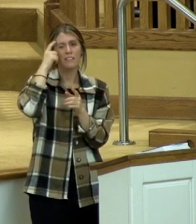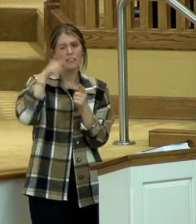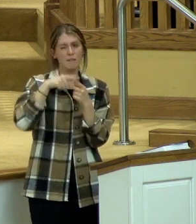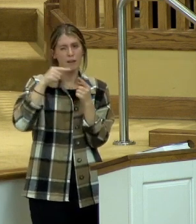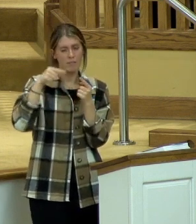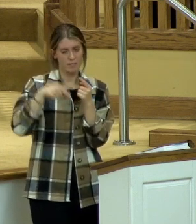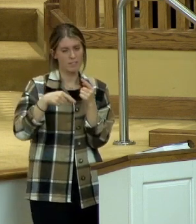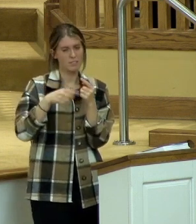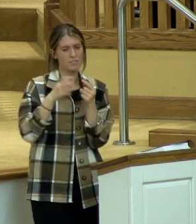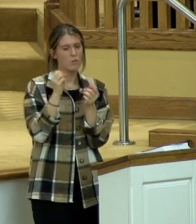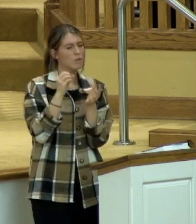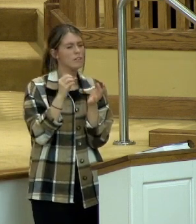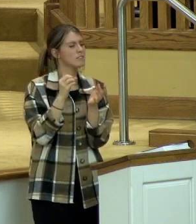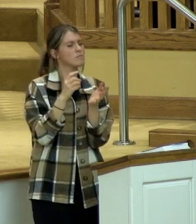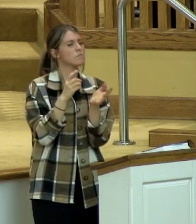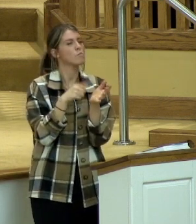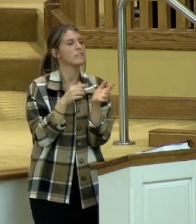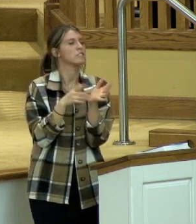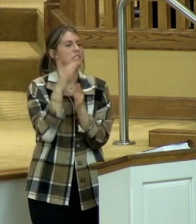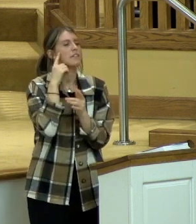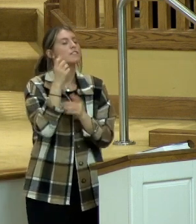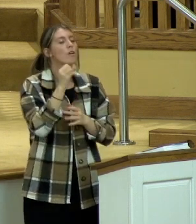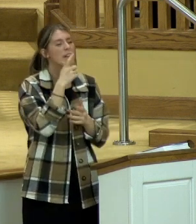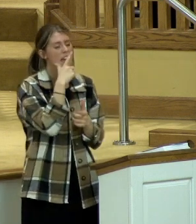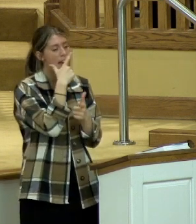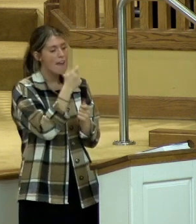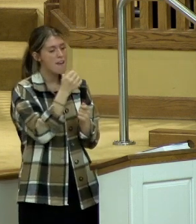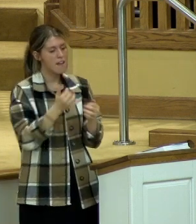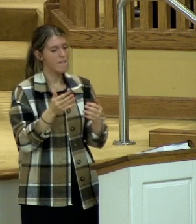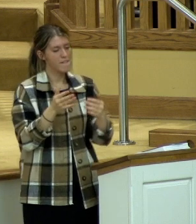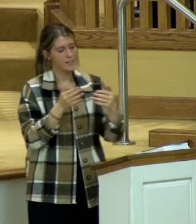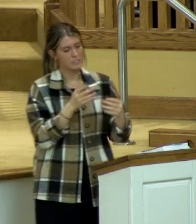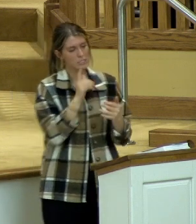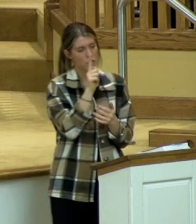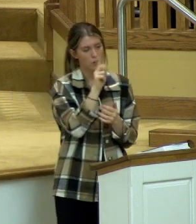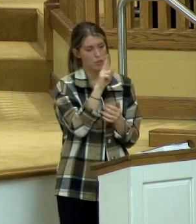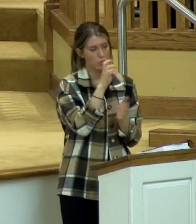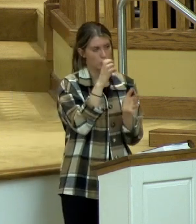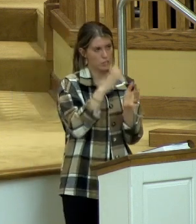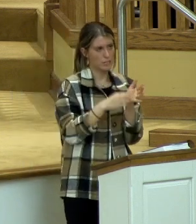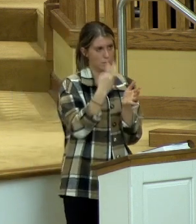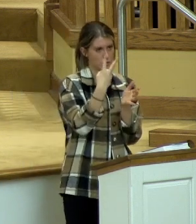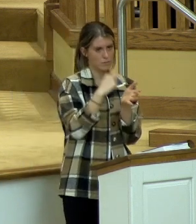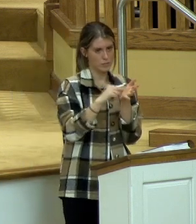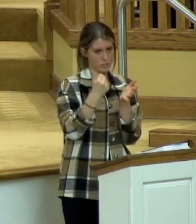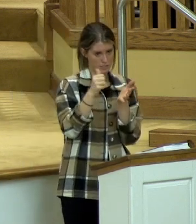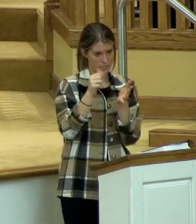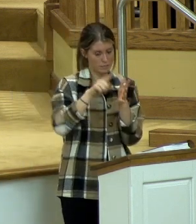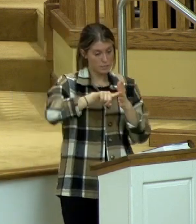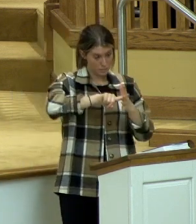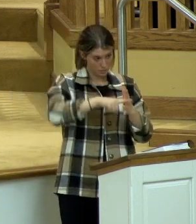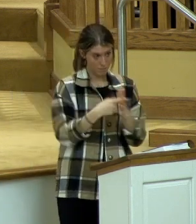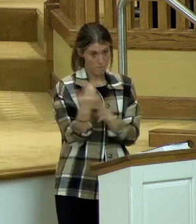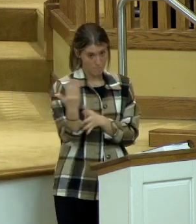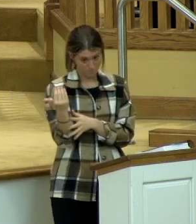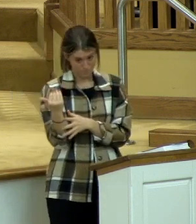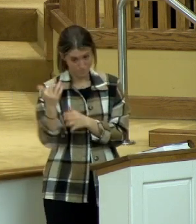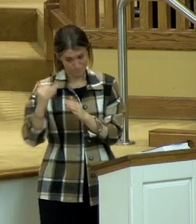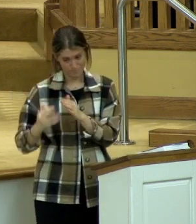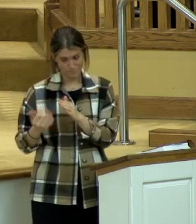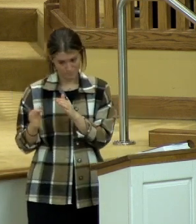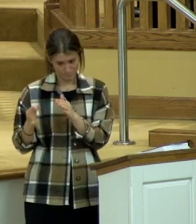right, Okay, this is interesting, okay? Now back up. Look at Luke chapter 2, verse 10. Okay, so we started in verse 15 and read down through